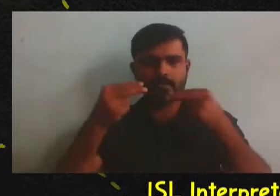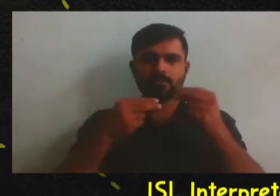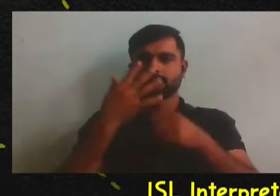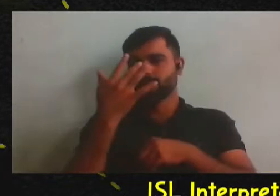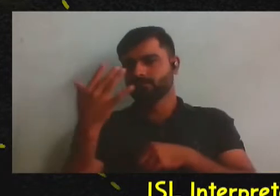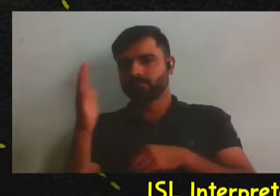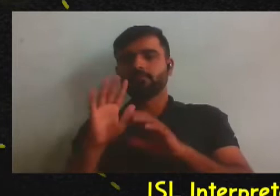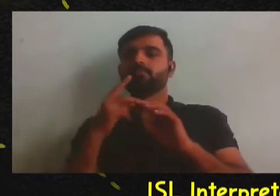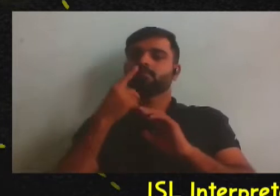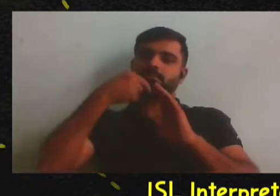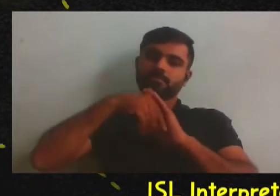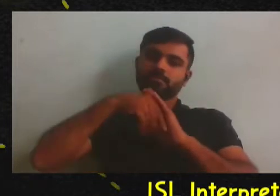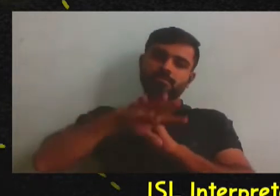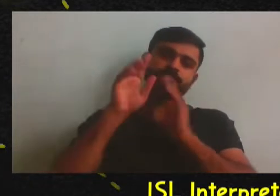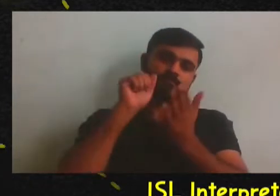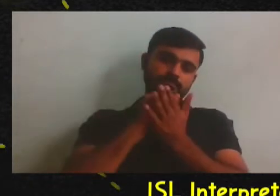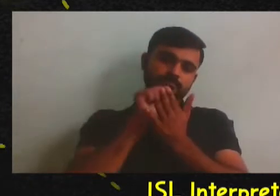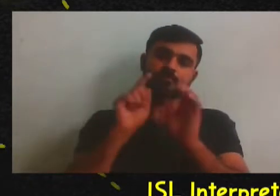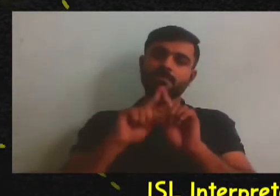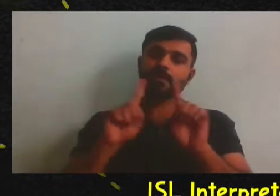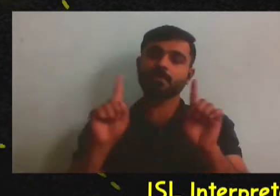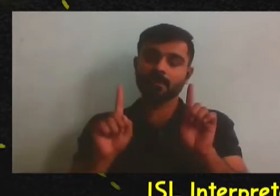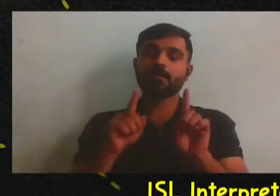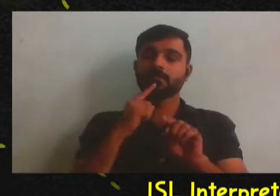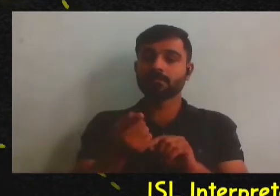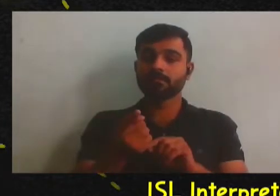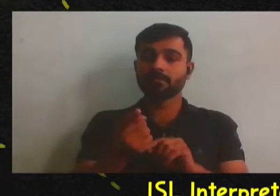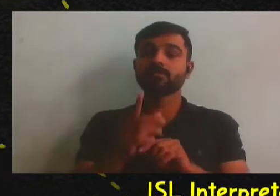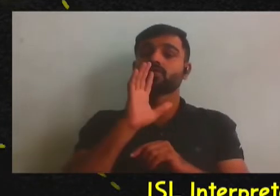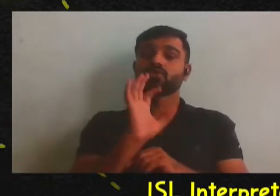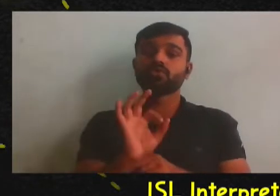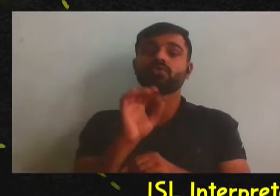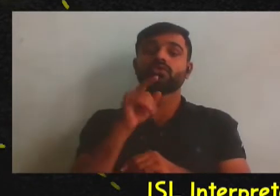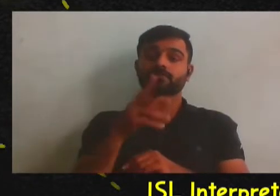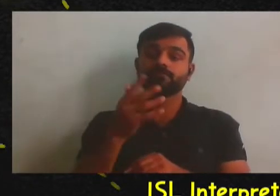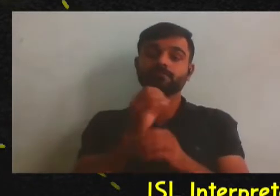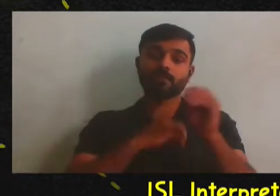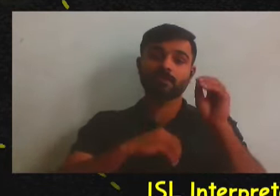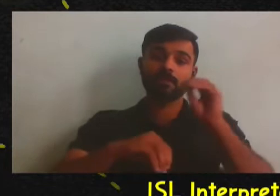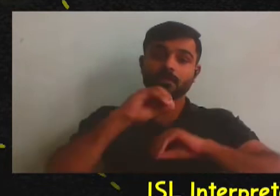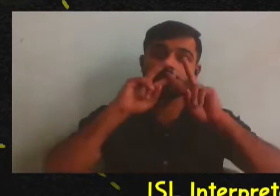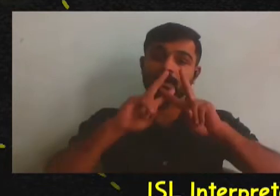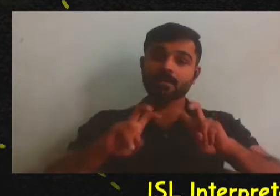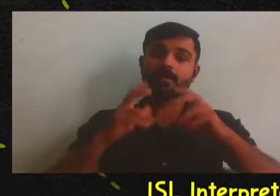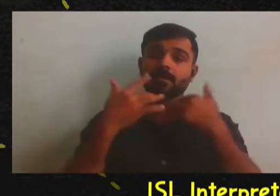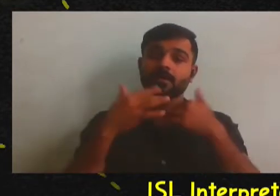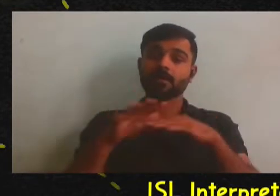give them some publicity. But that it really is, Google searches become the free classifieds of